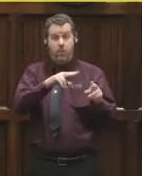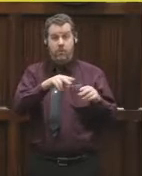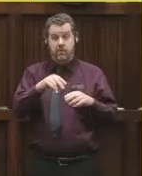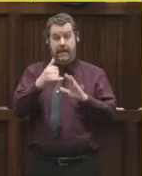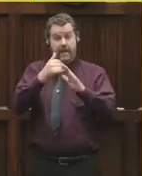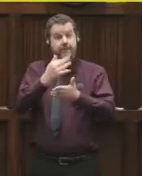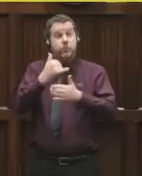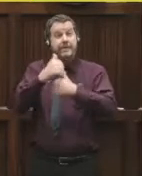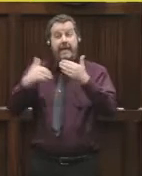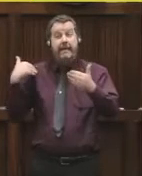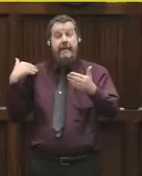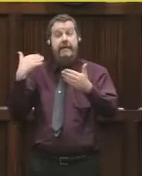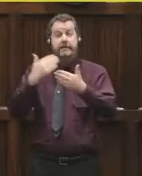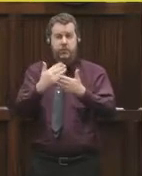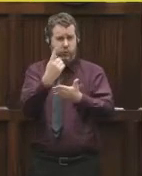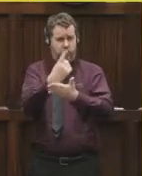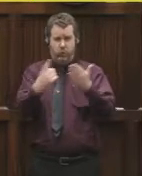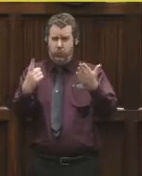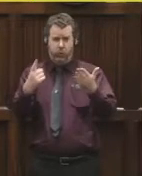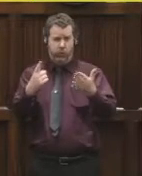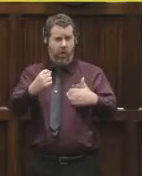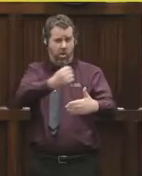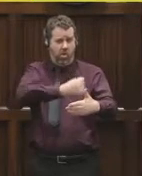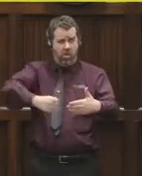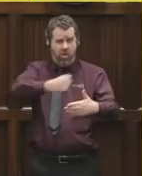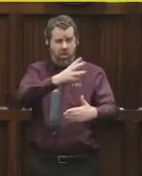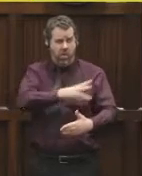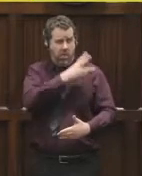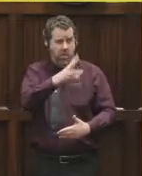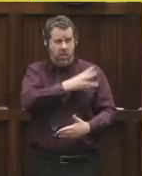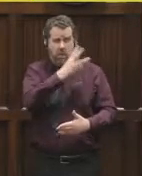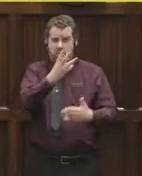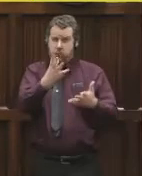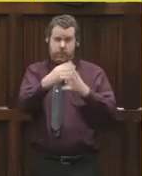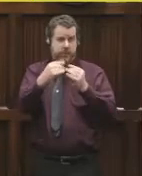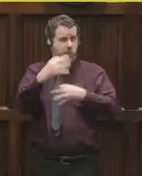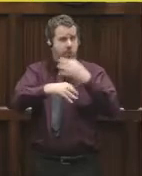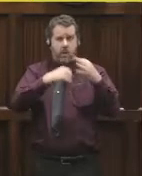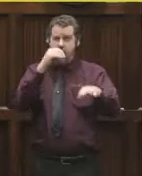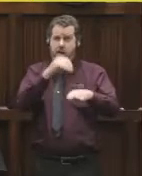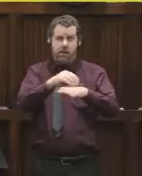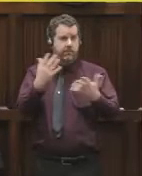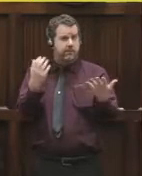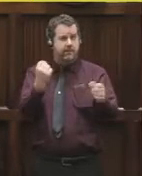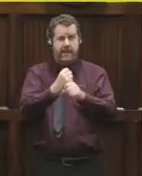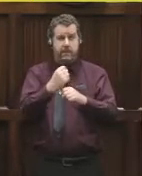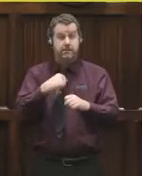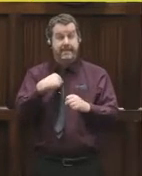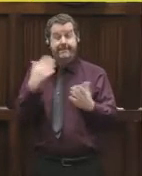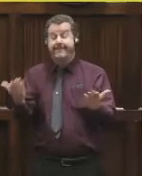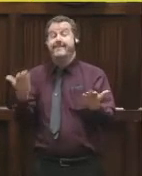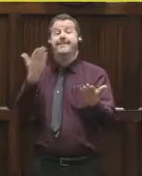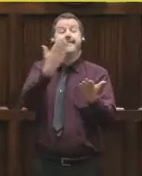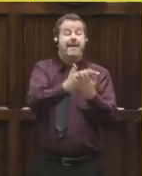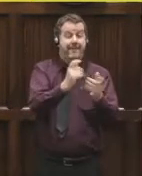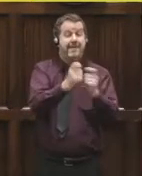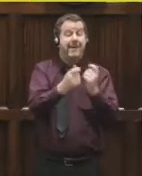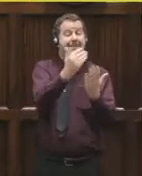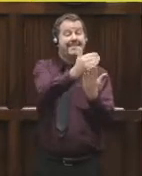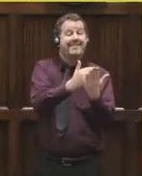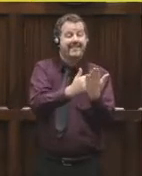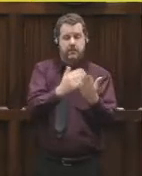know if somebody was engaged in mischief or what was going on in terms of a reaction to me tabling amendments to this